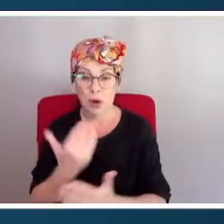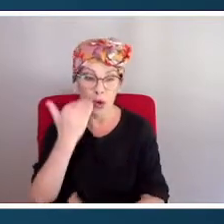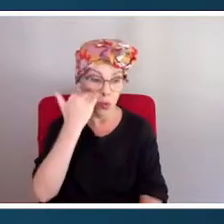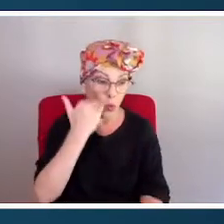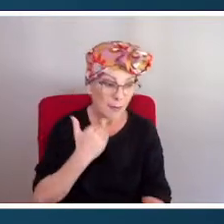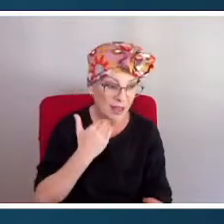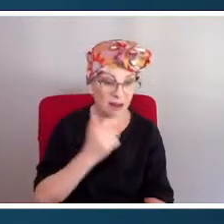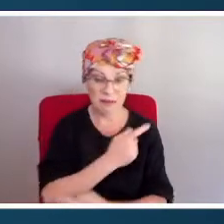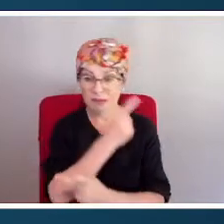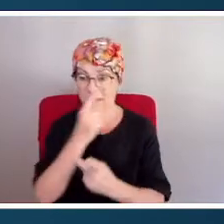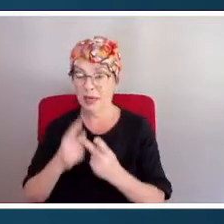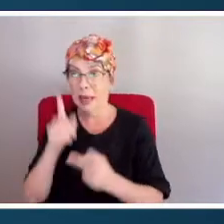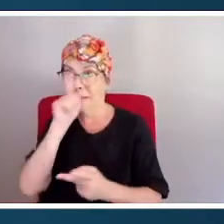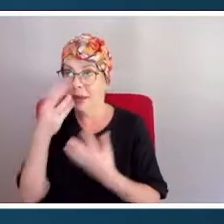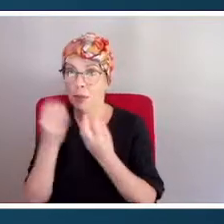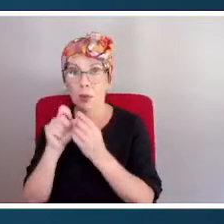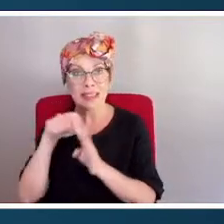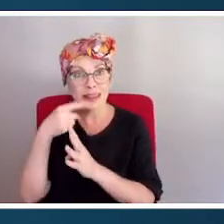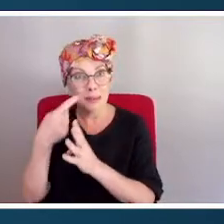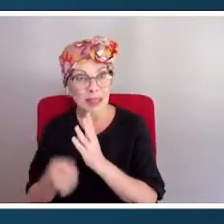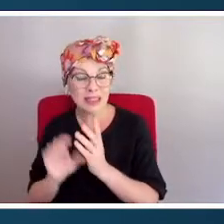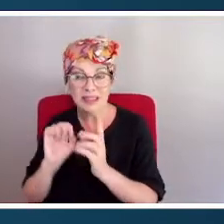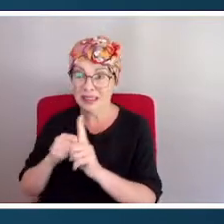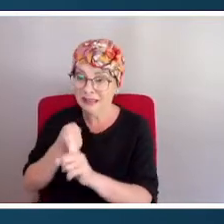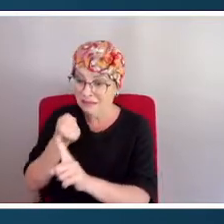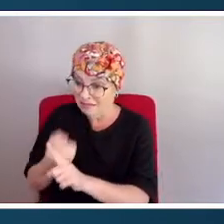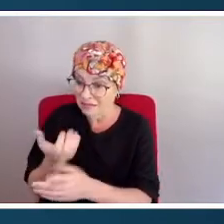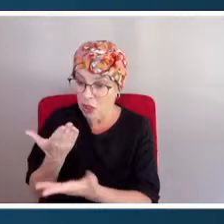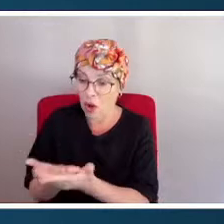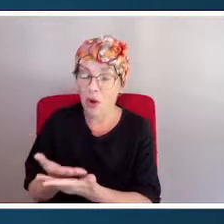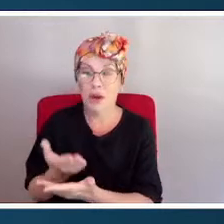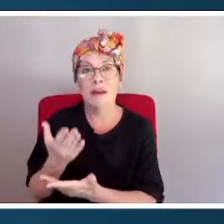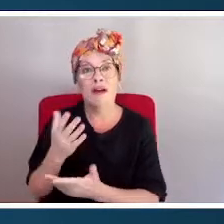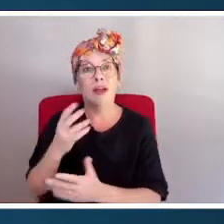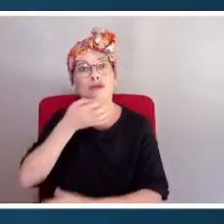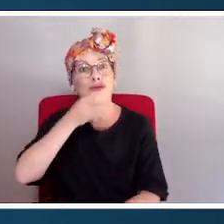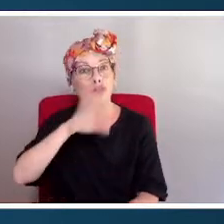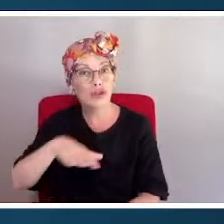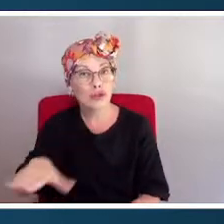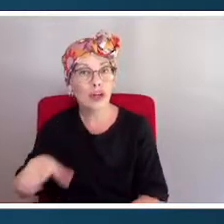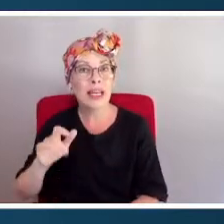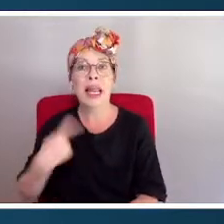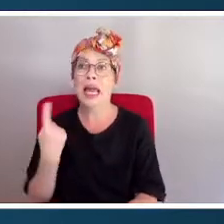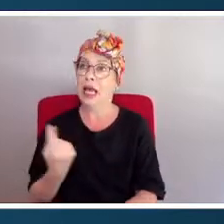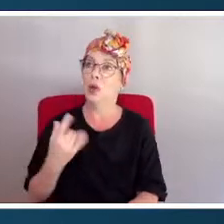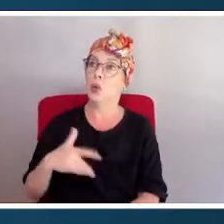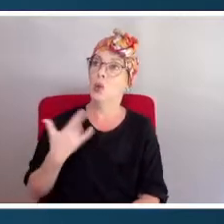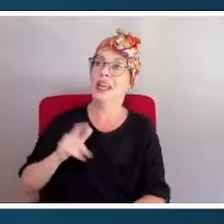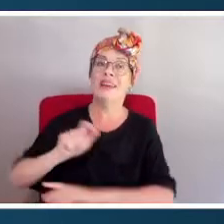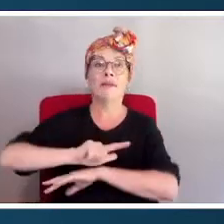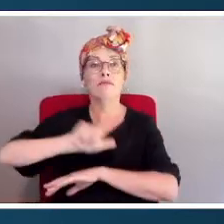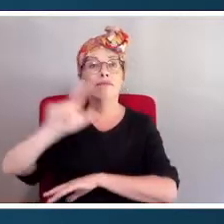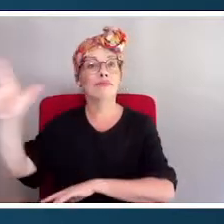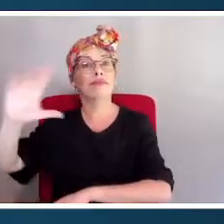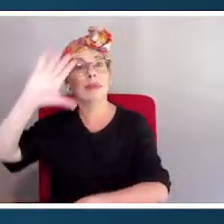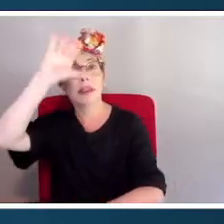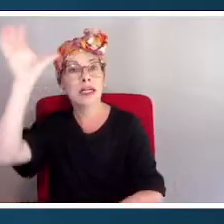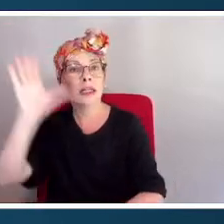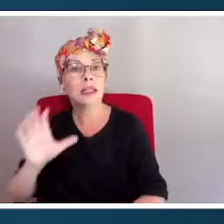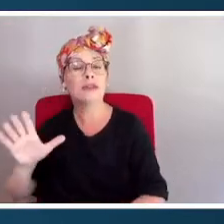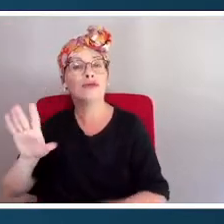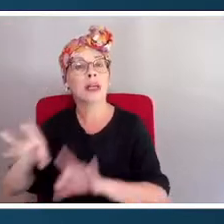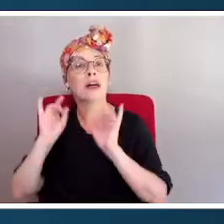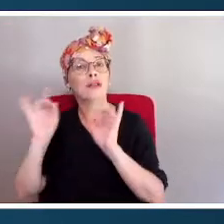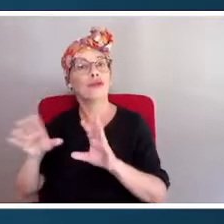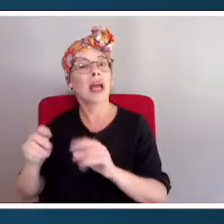disabilities, children, and those living in remote communities and islands. And I'm deeply grateful for